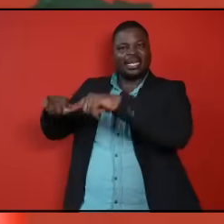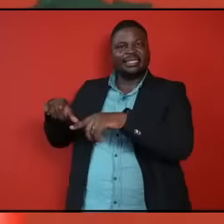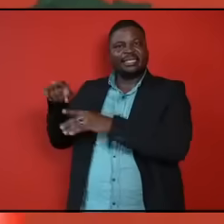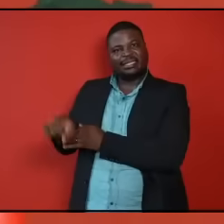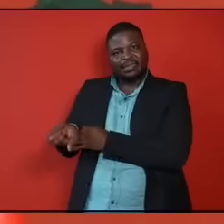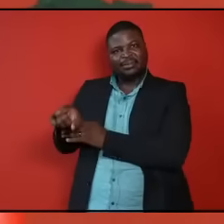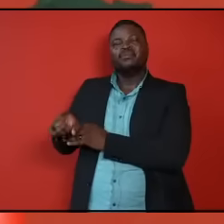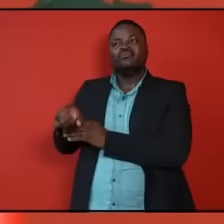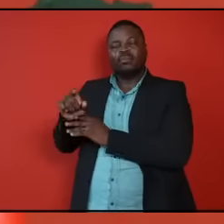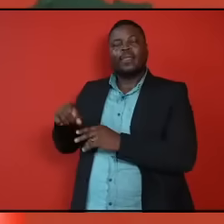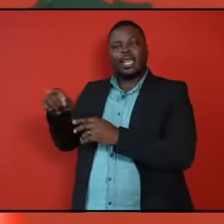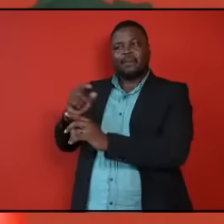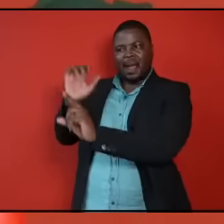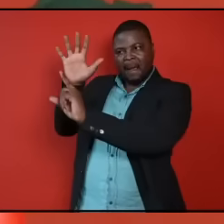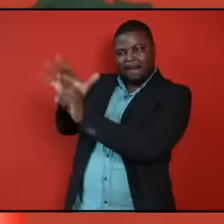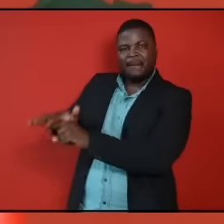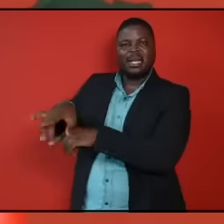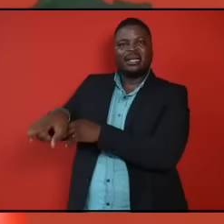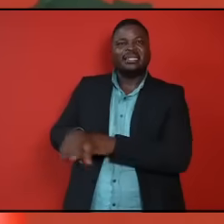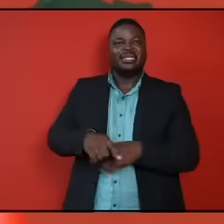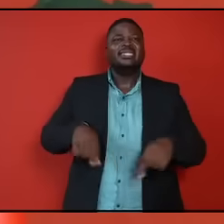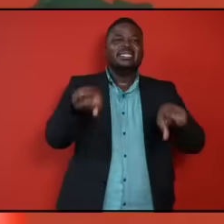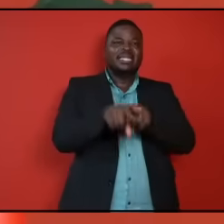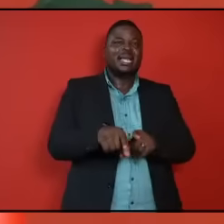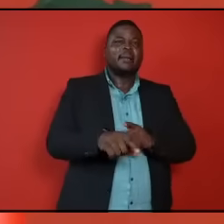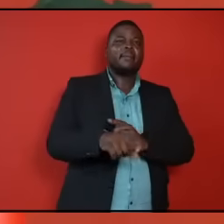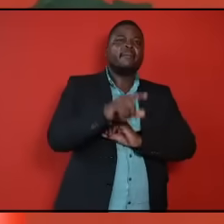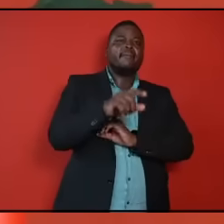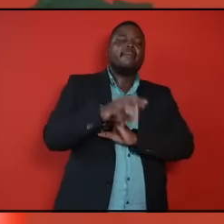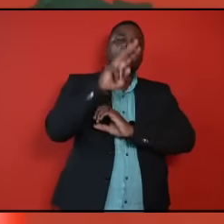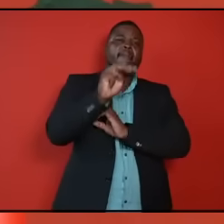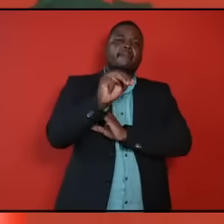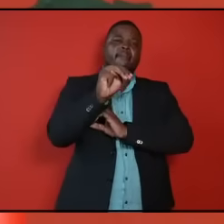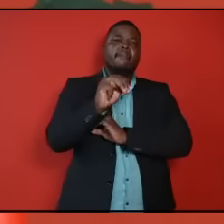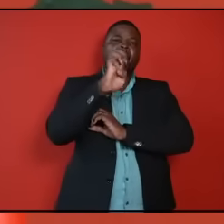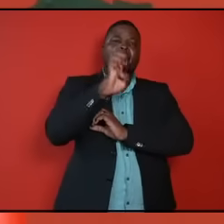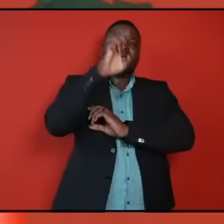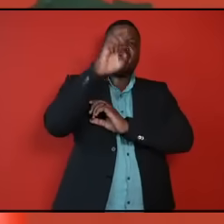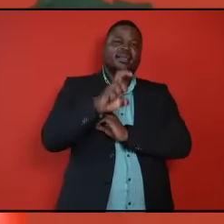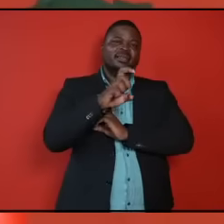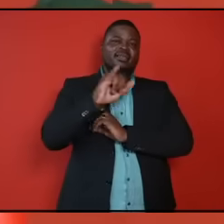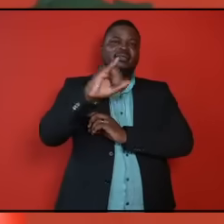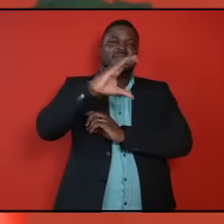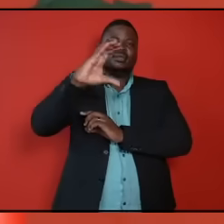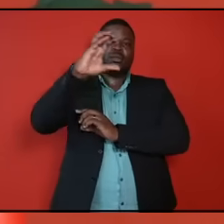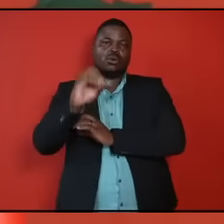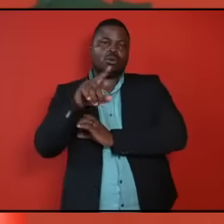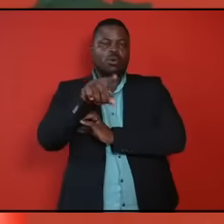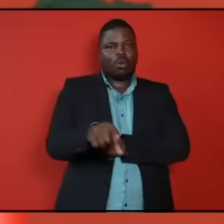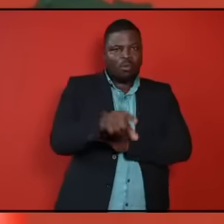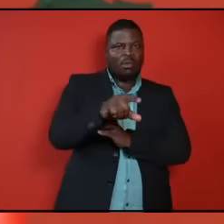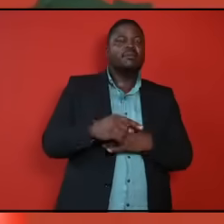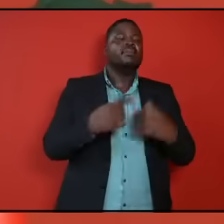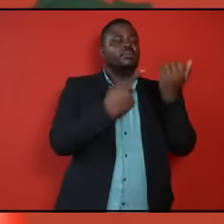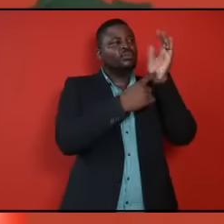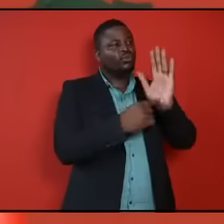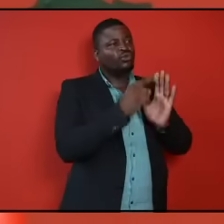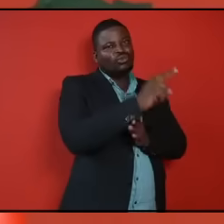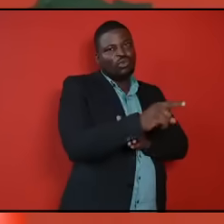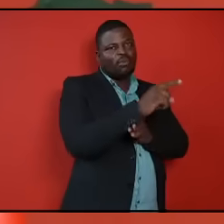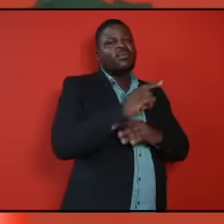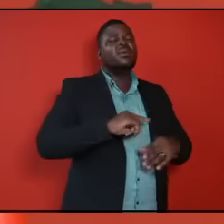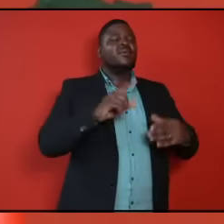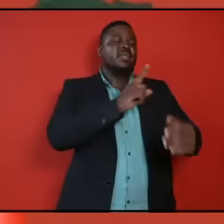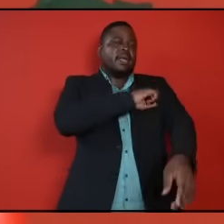and Mexico, reflects a predatory exercise of power driven by violence and